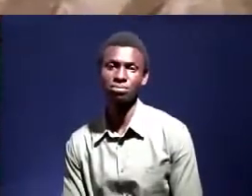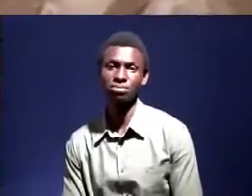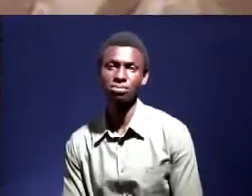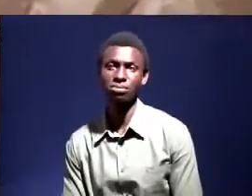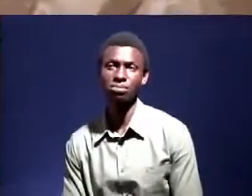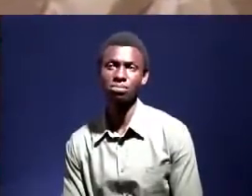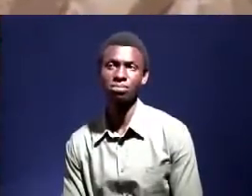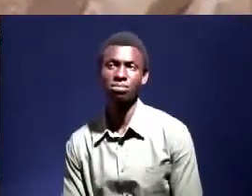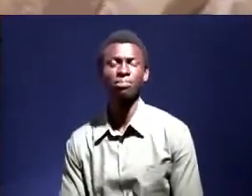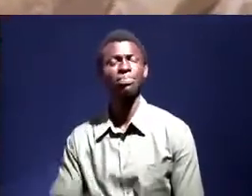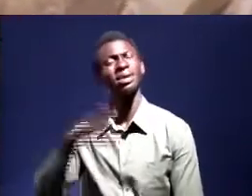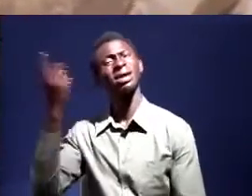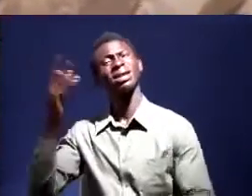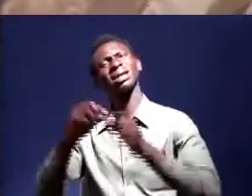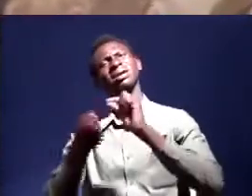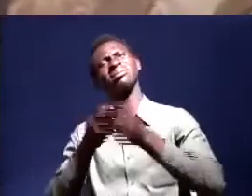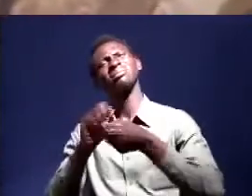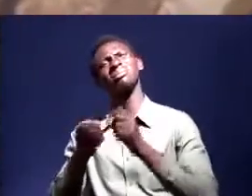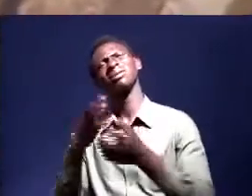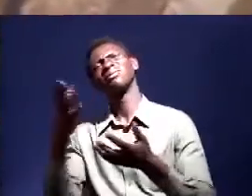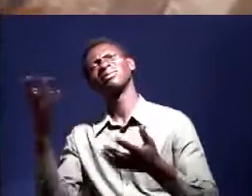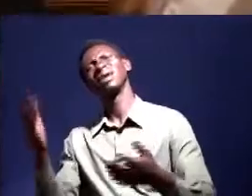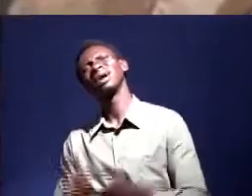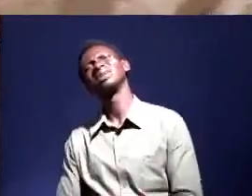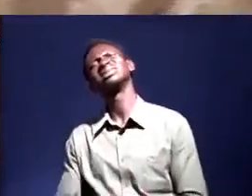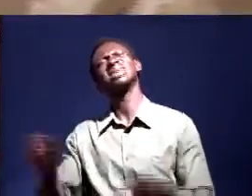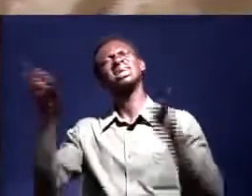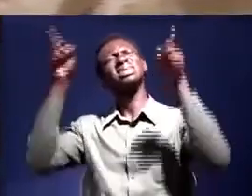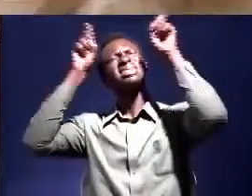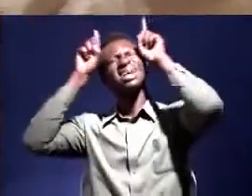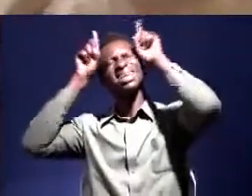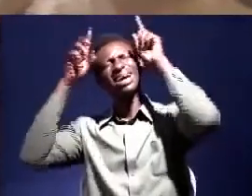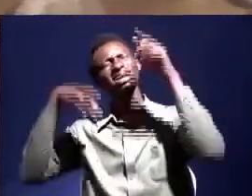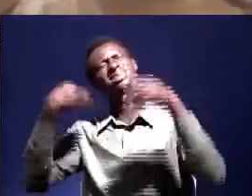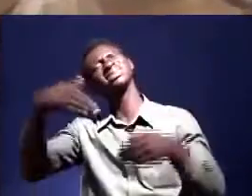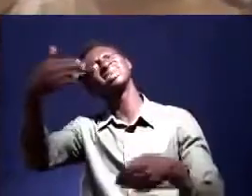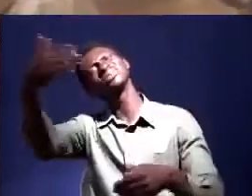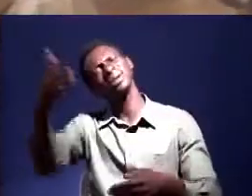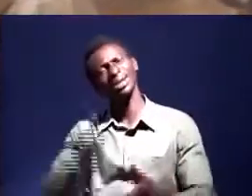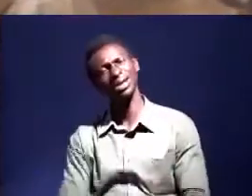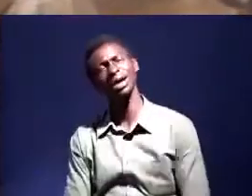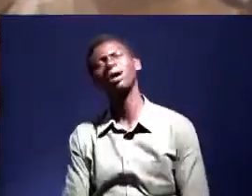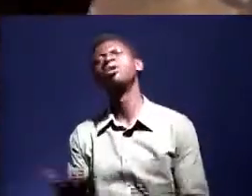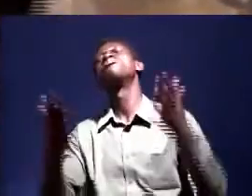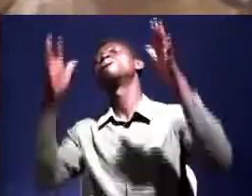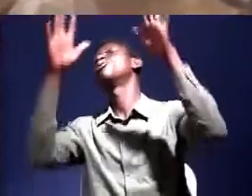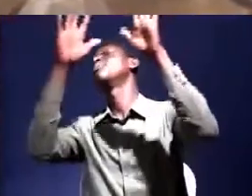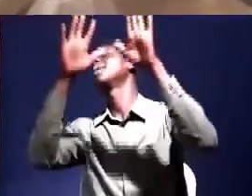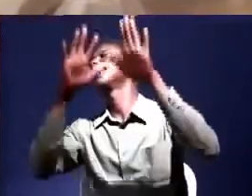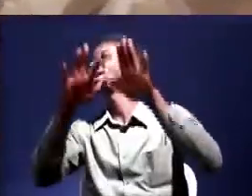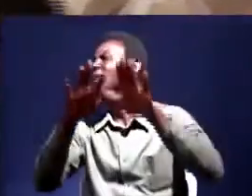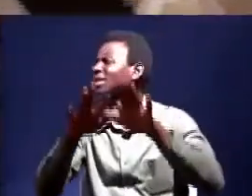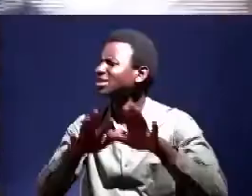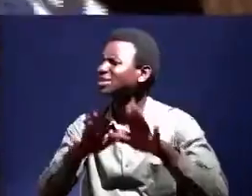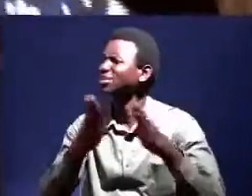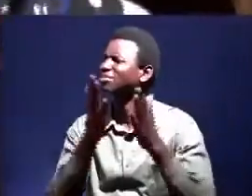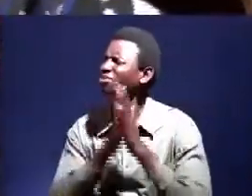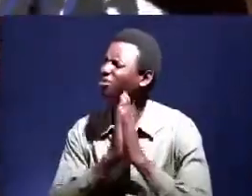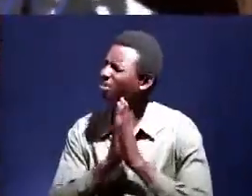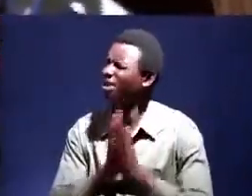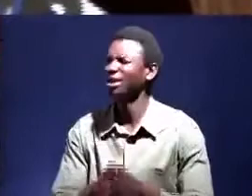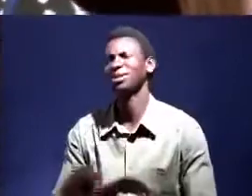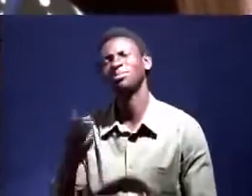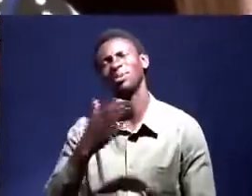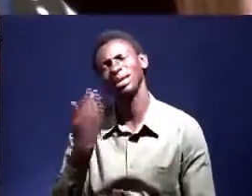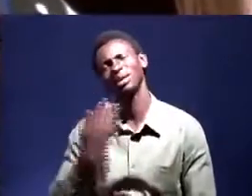Ana namna fulani za kishetani ambazo zinaendeleza katika nyumba. Pray for my son. Niombeeni mwanangu. We prayed for that boy. Tukamuombea